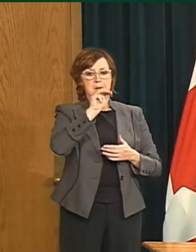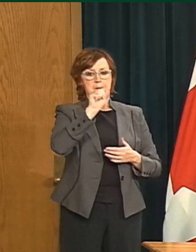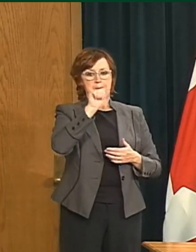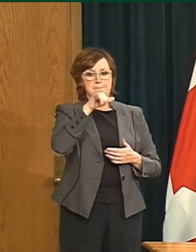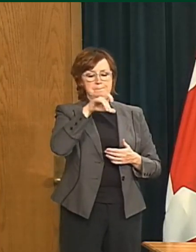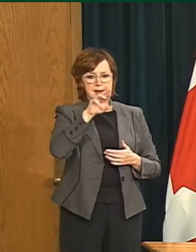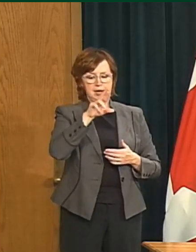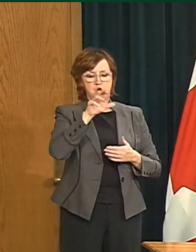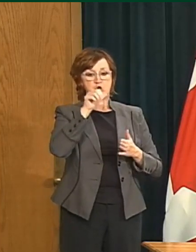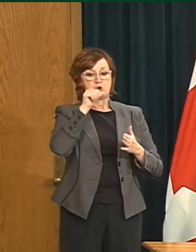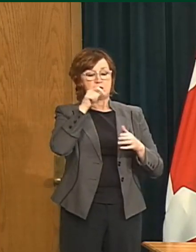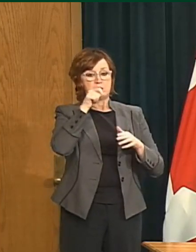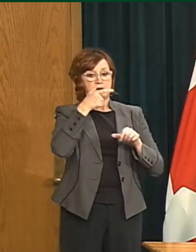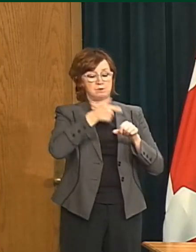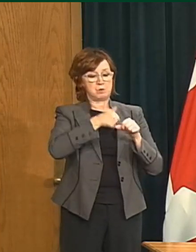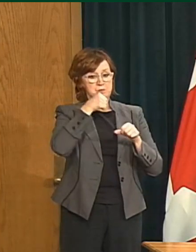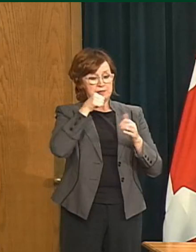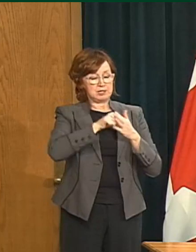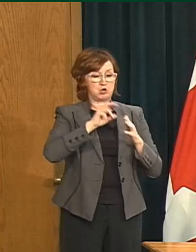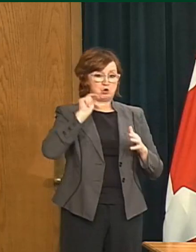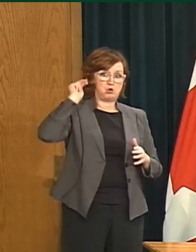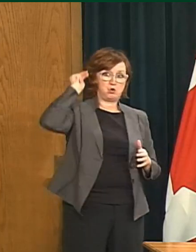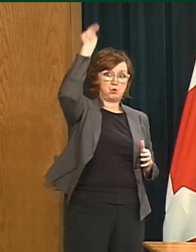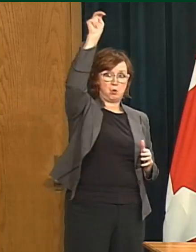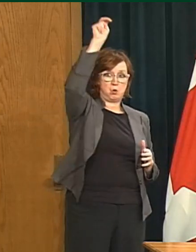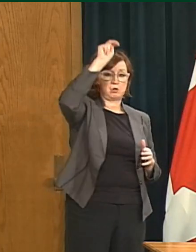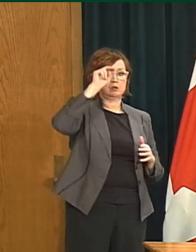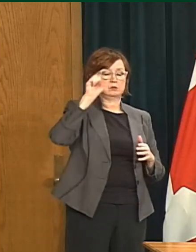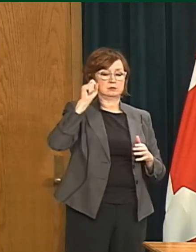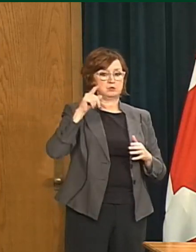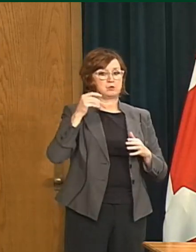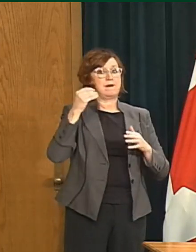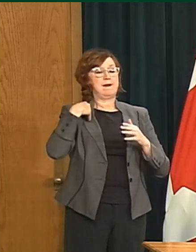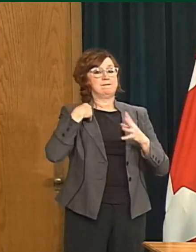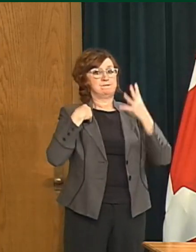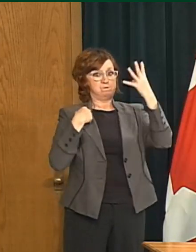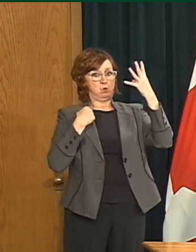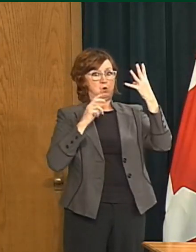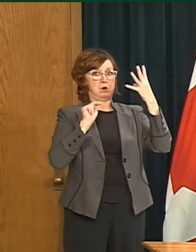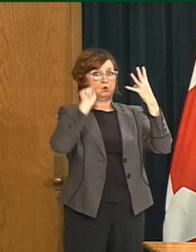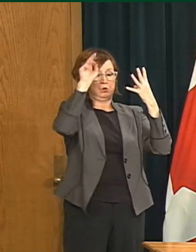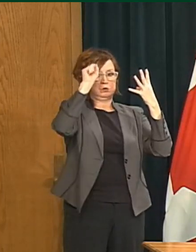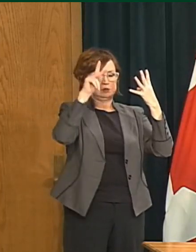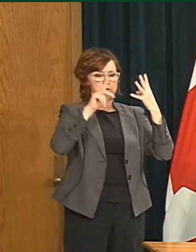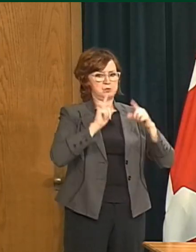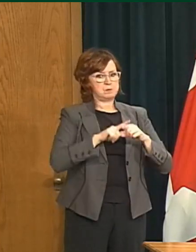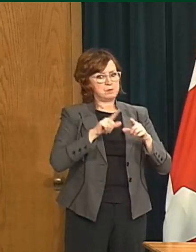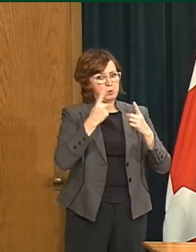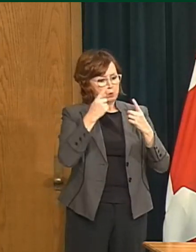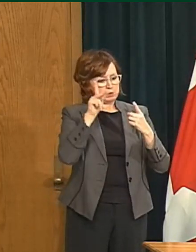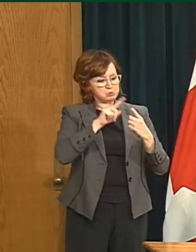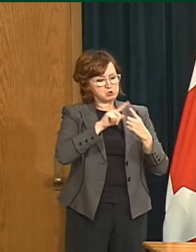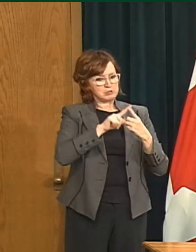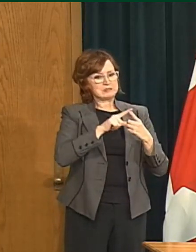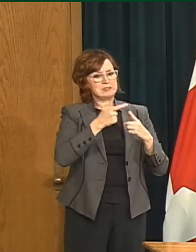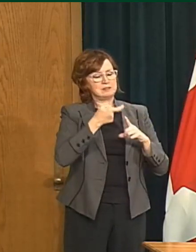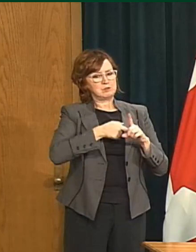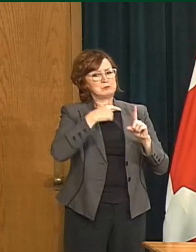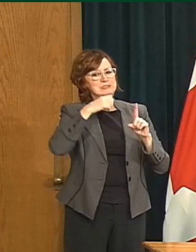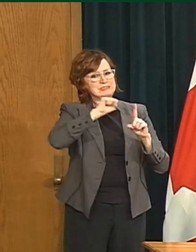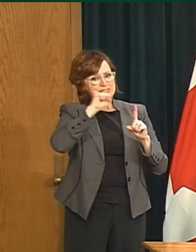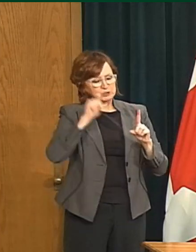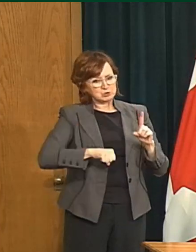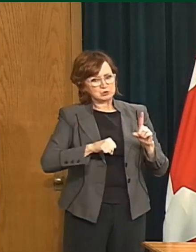tested positive in Saskatoon and has been living in Saskatoon for quite some time and is only connected to that community